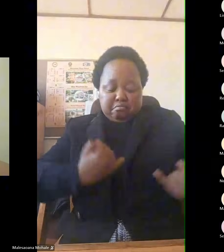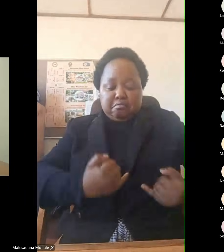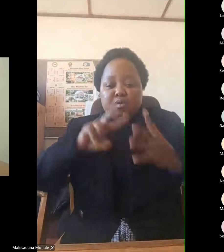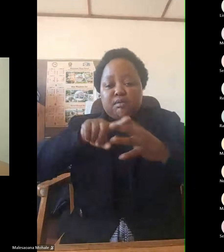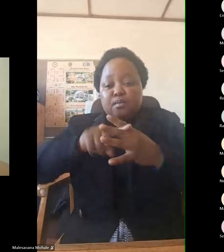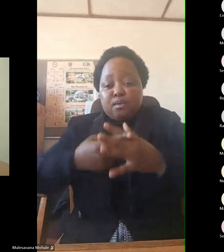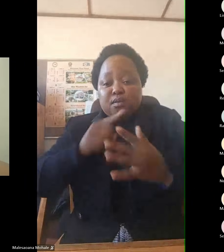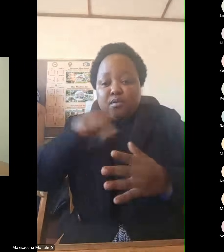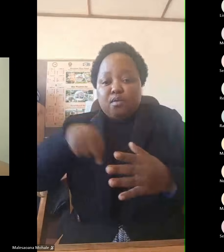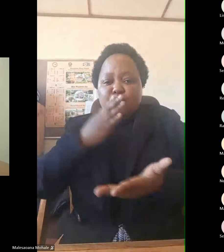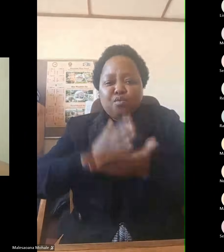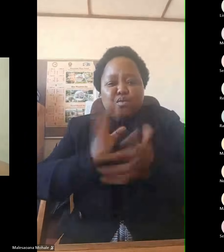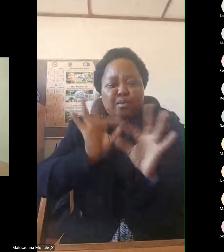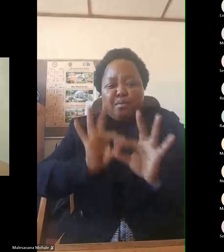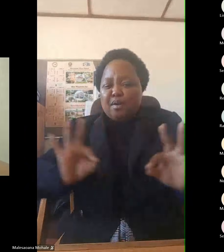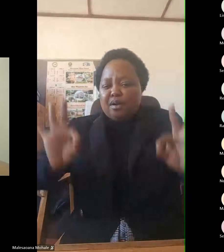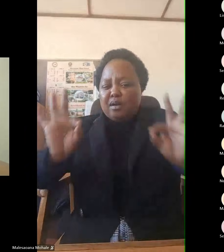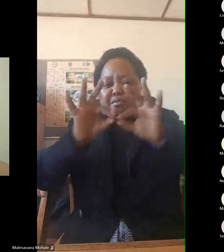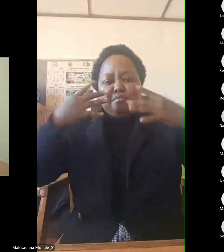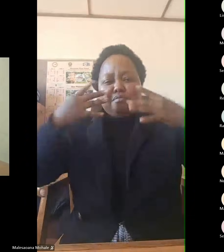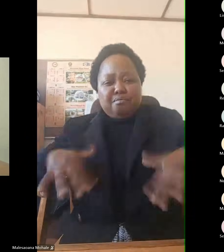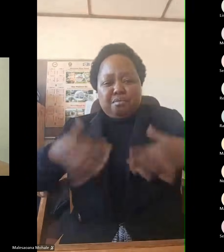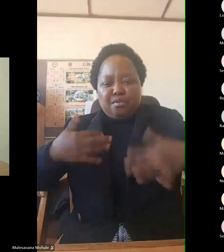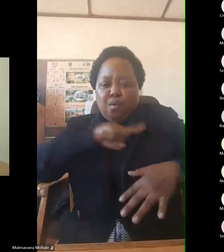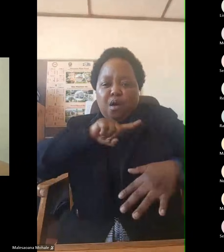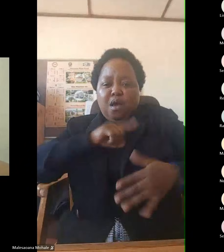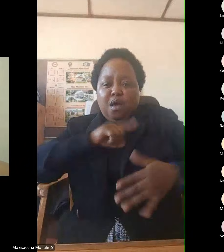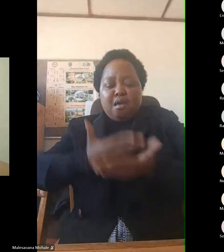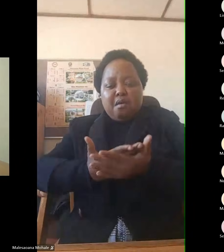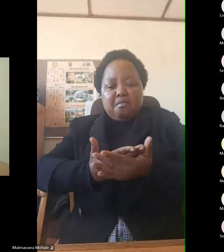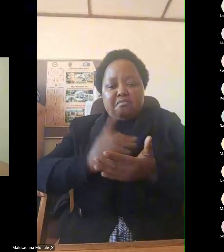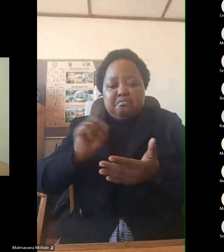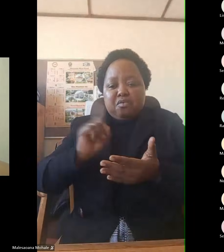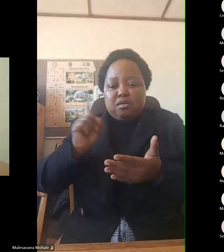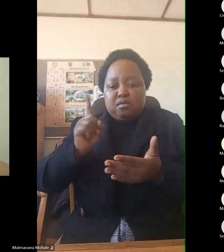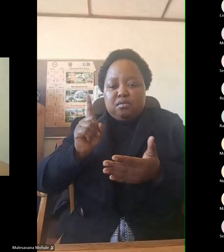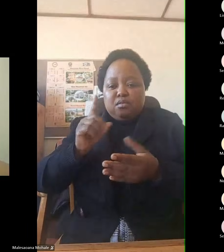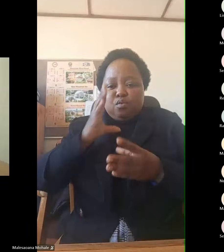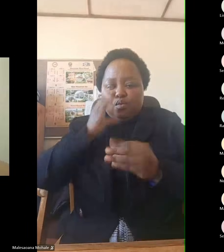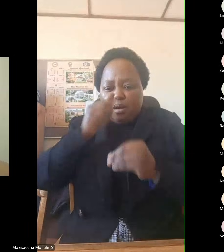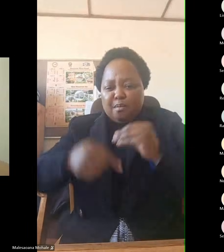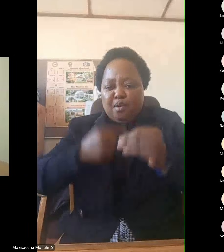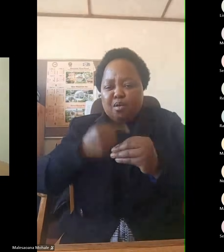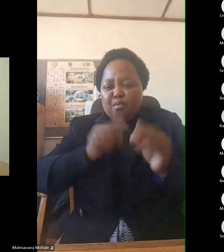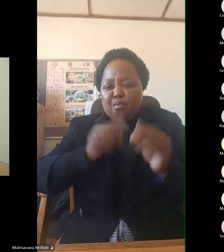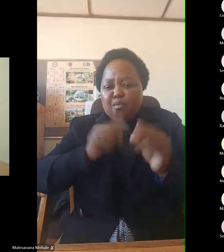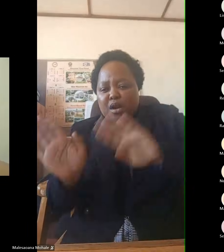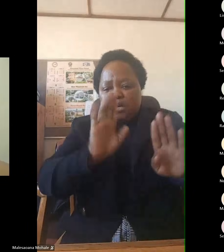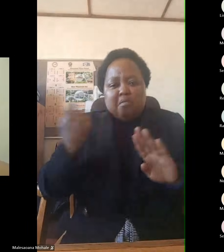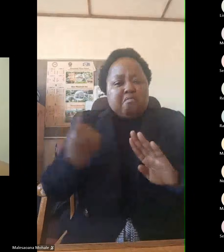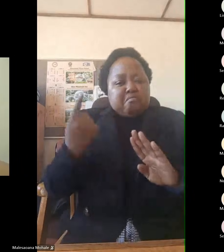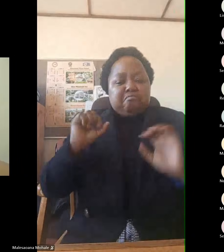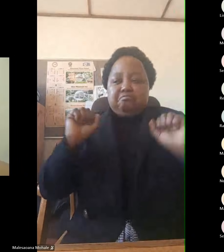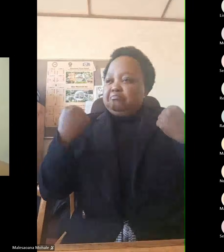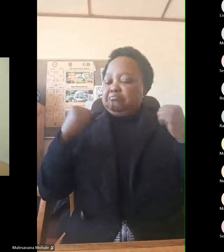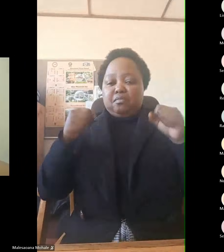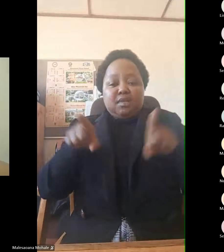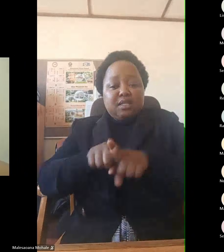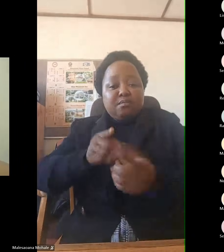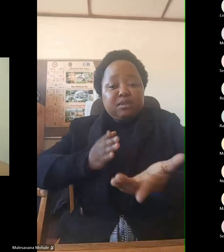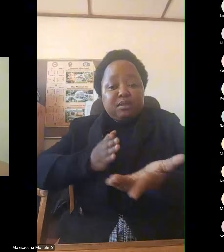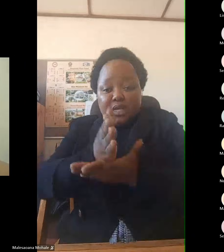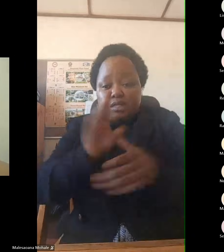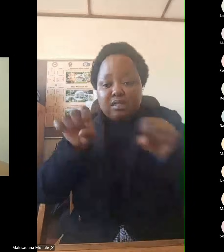believe, at this time that we move beyond just protection alone. The justice system does its